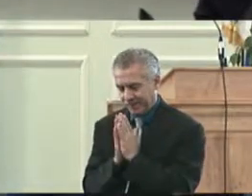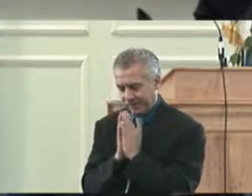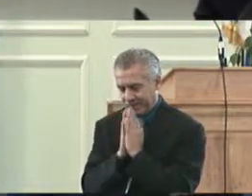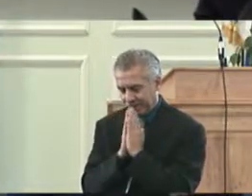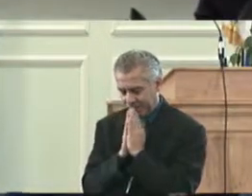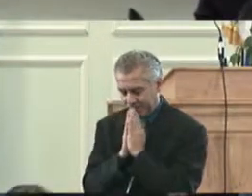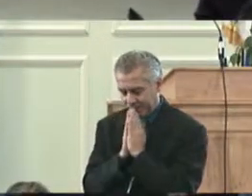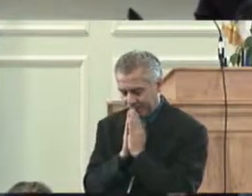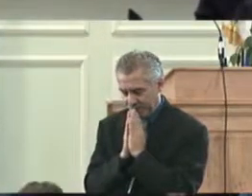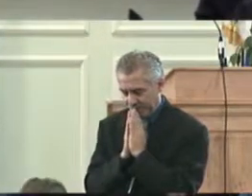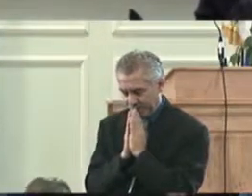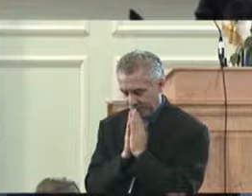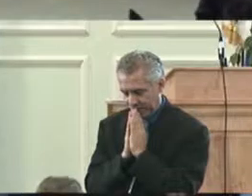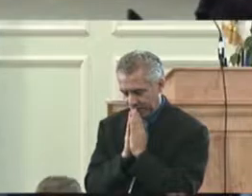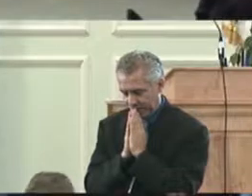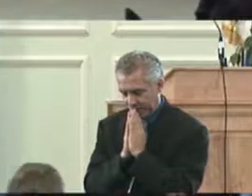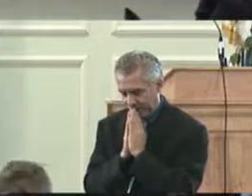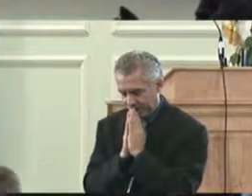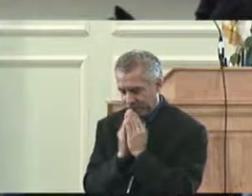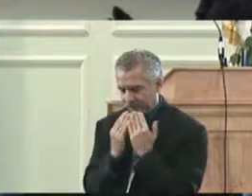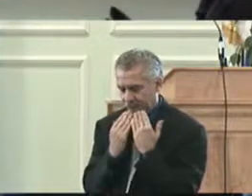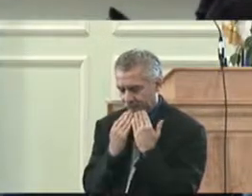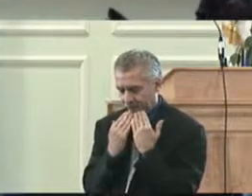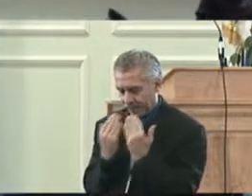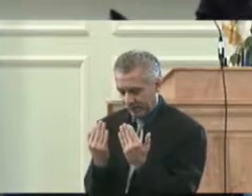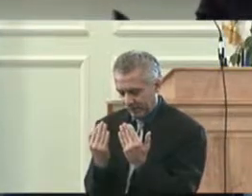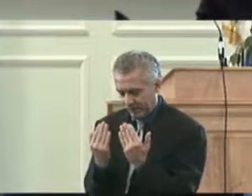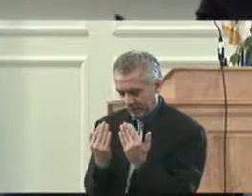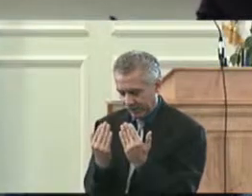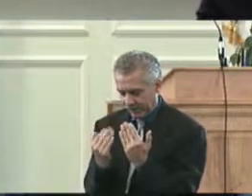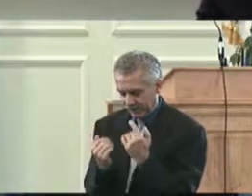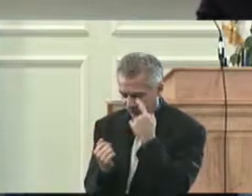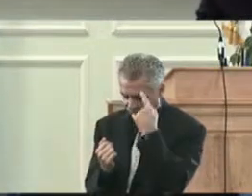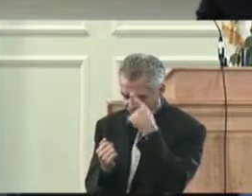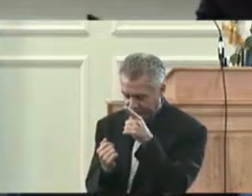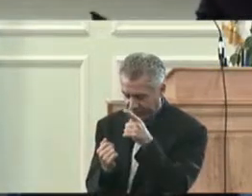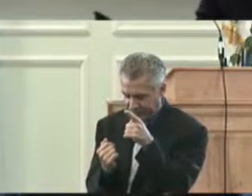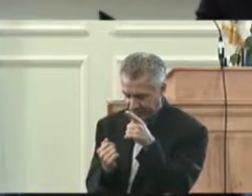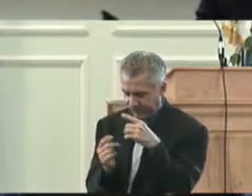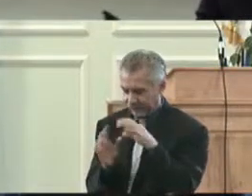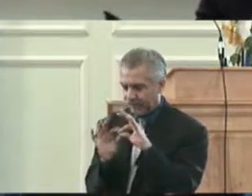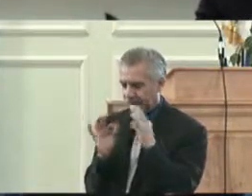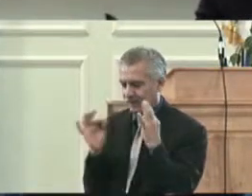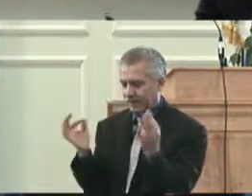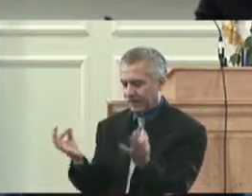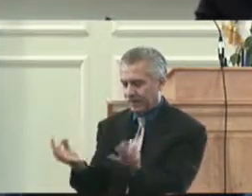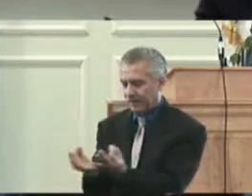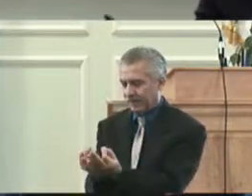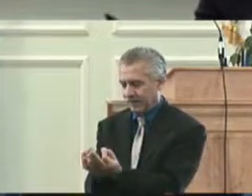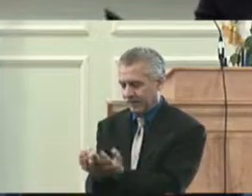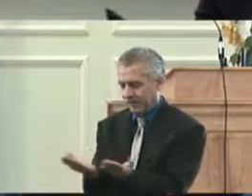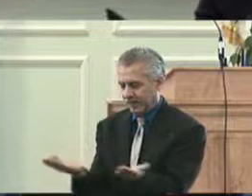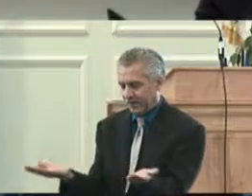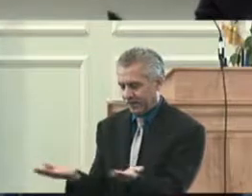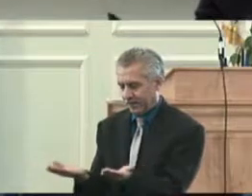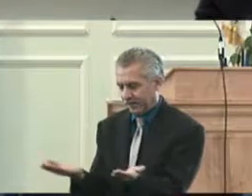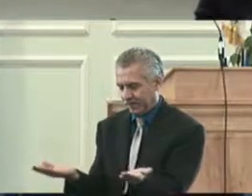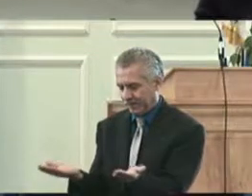Dear God. Dear God. Thank you. Thank you. For our family. For?